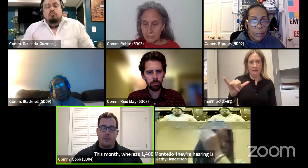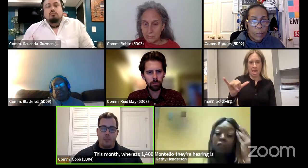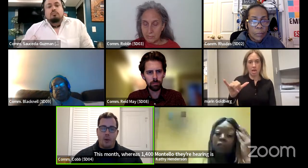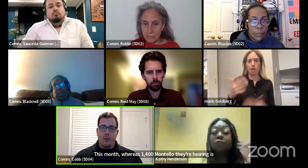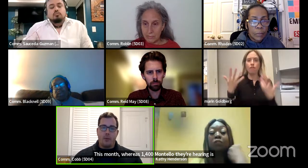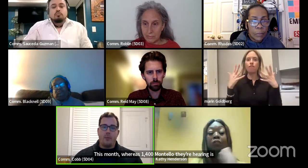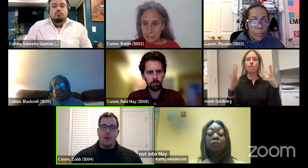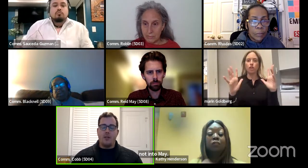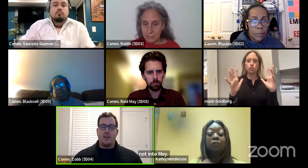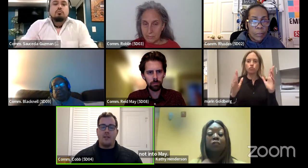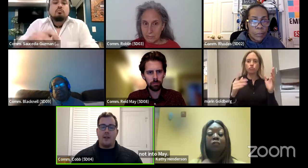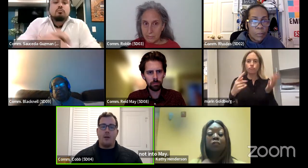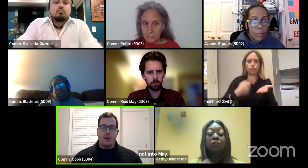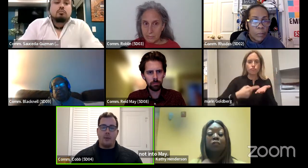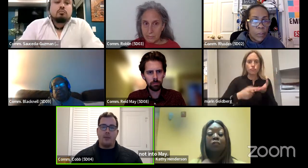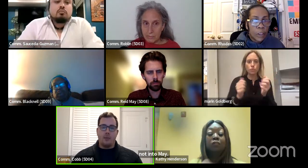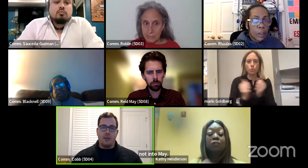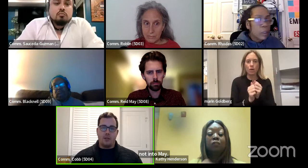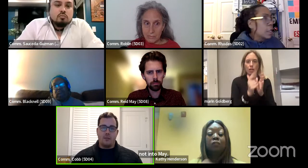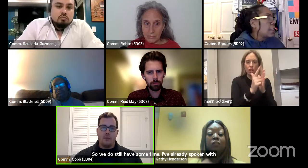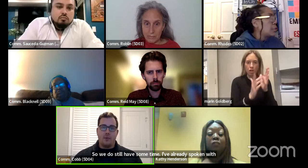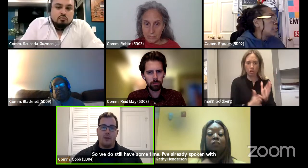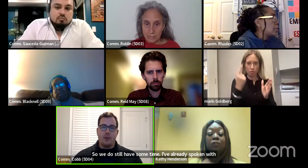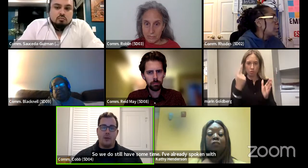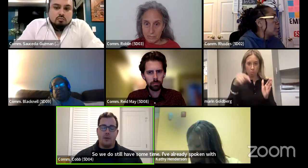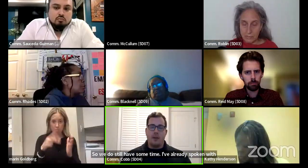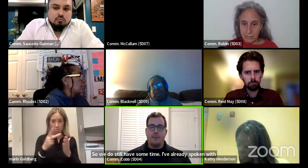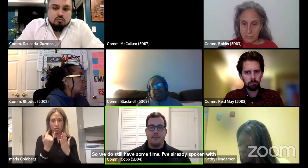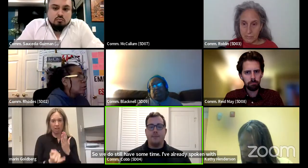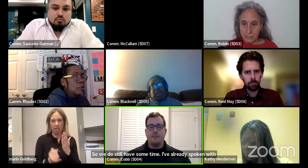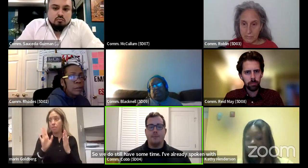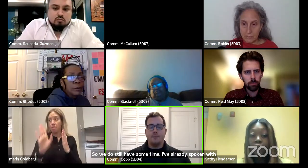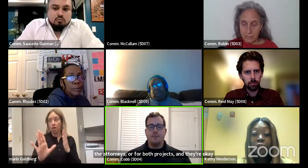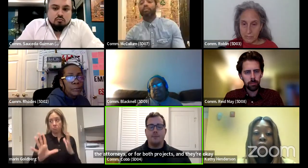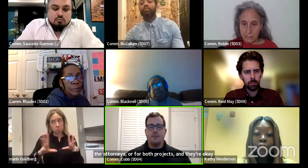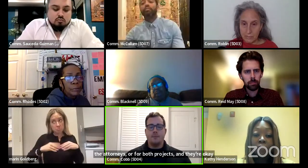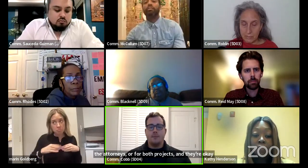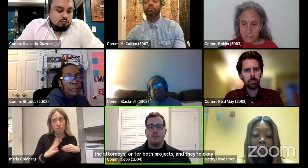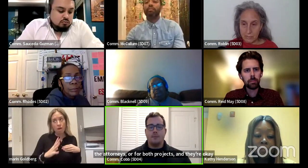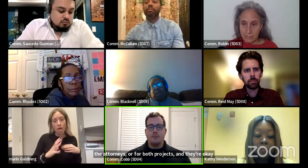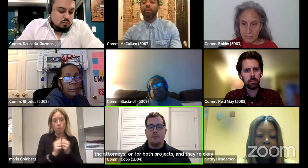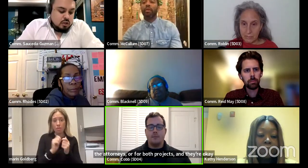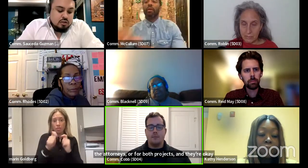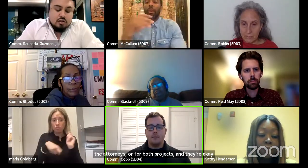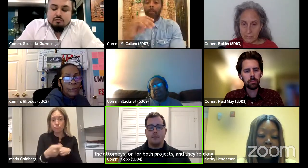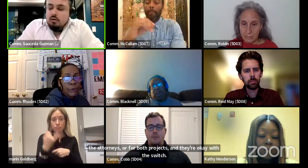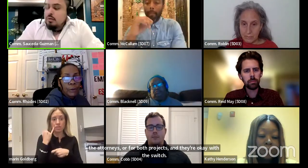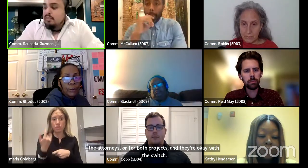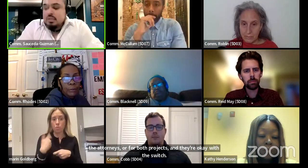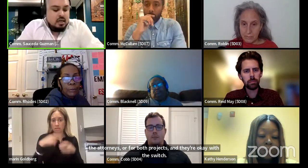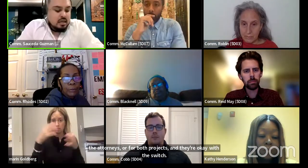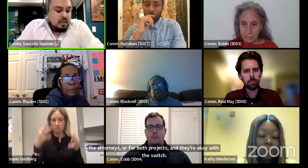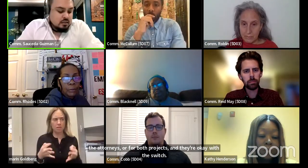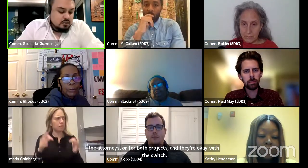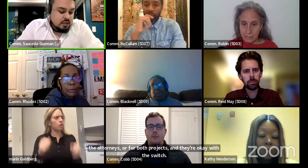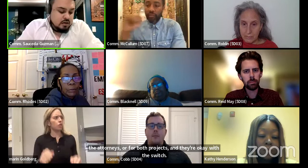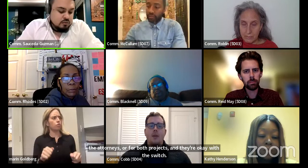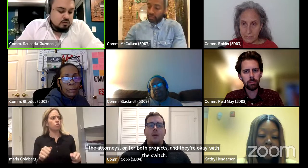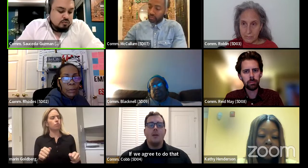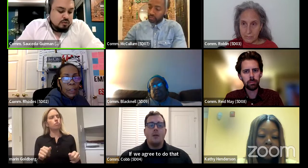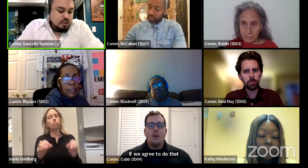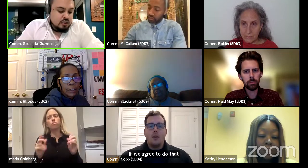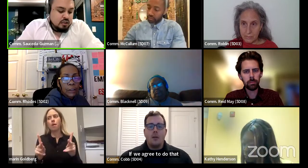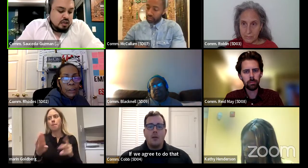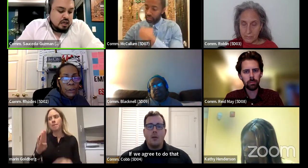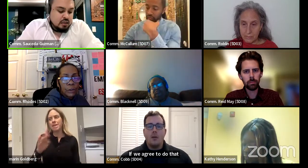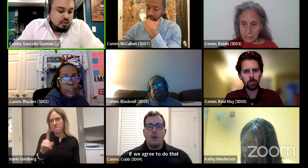attorneys for both projects, and they're okay with the switch if we agree to do that. Can you confirm the BZA case that